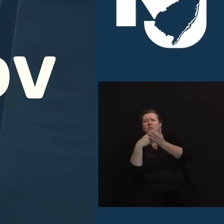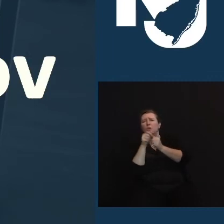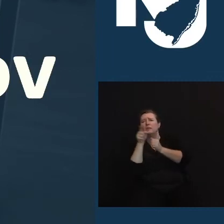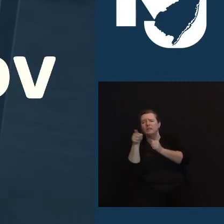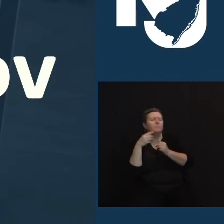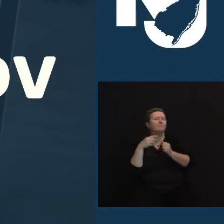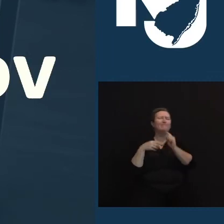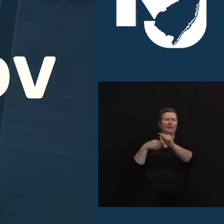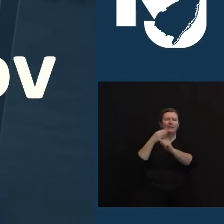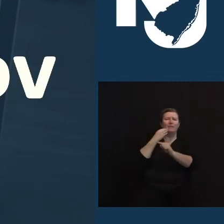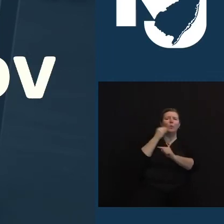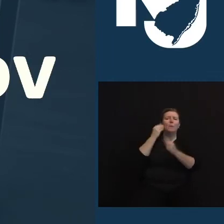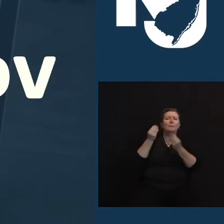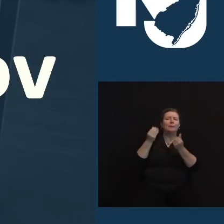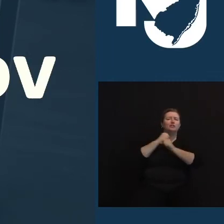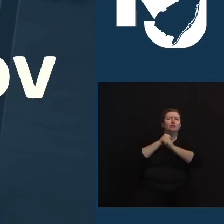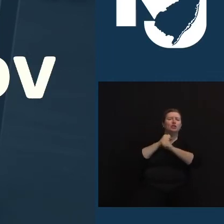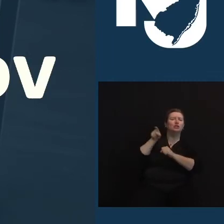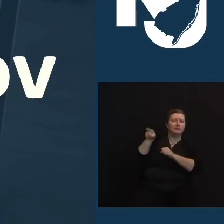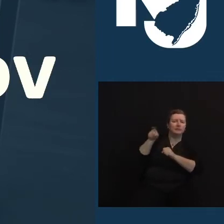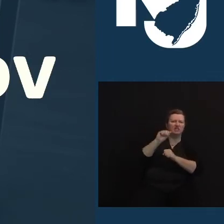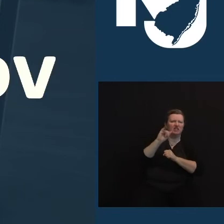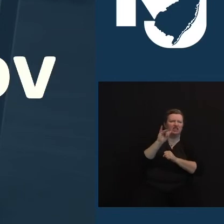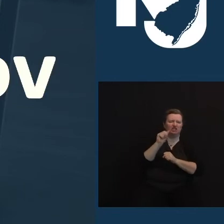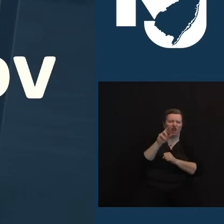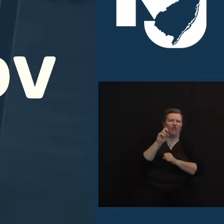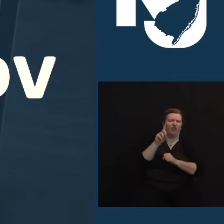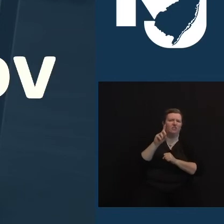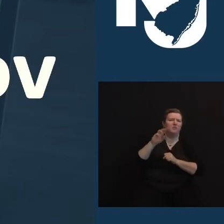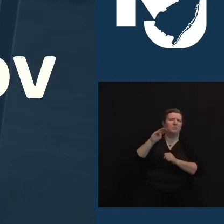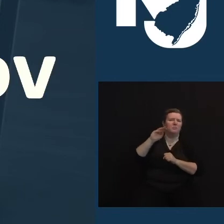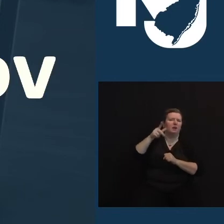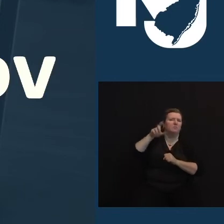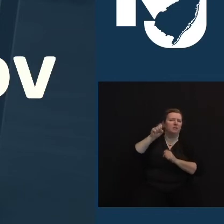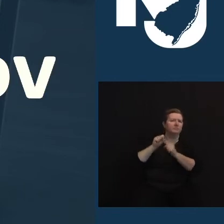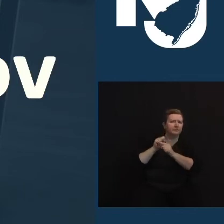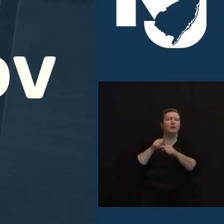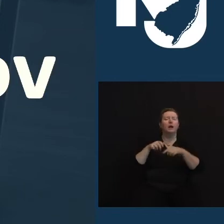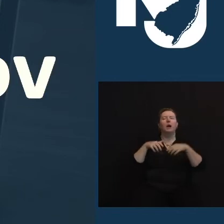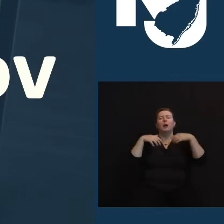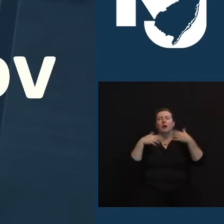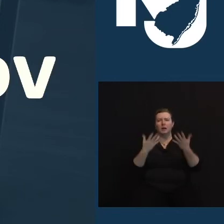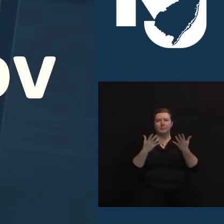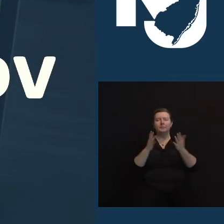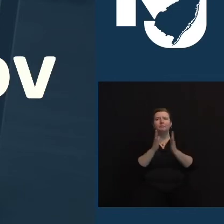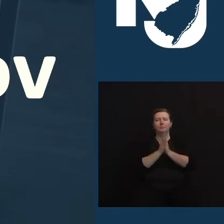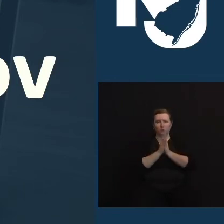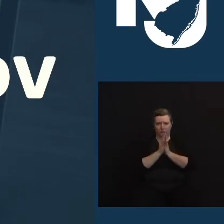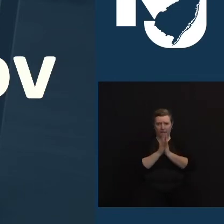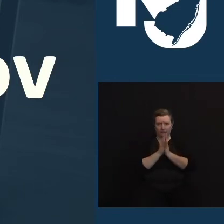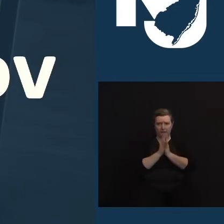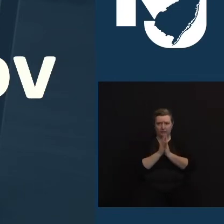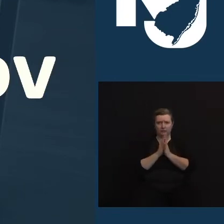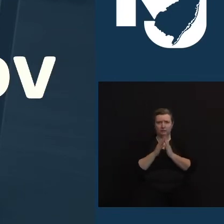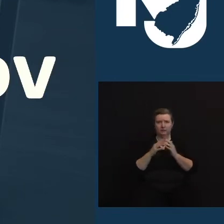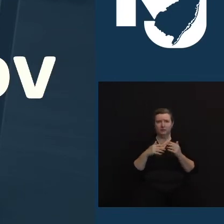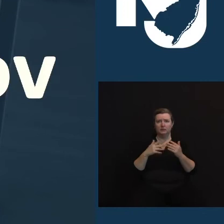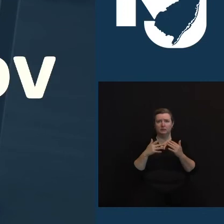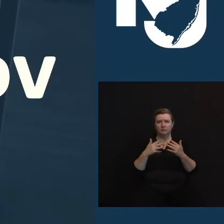Guard Chief Counsel. I don't want to out your entire resume, Jared, and inadvertently trip an intelligence